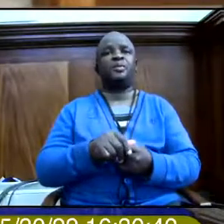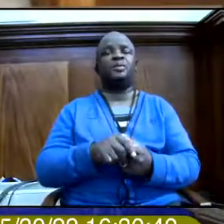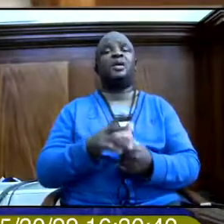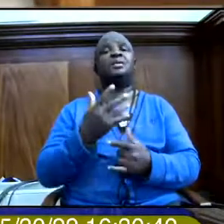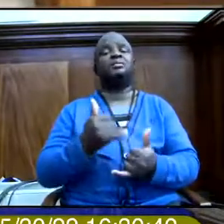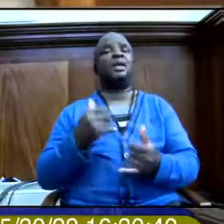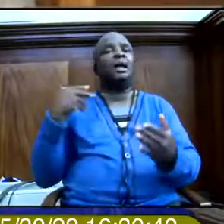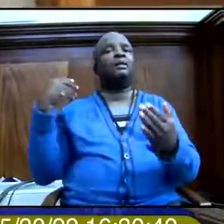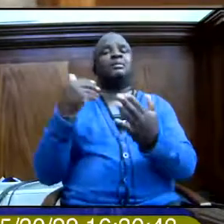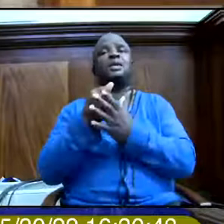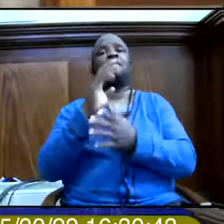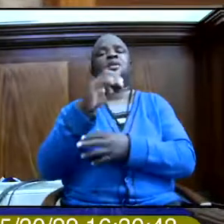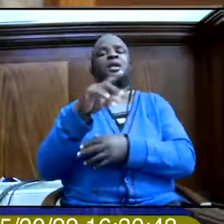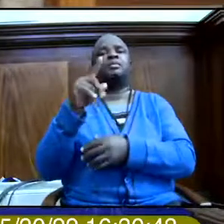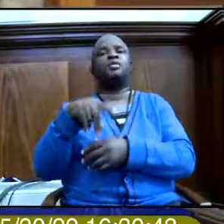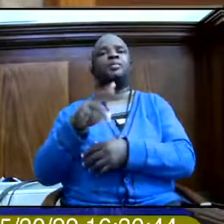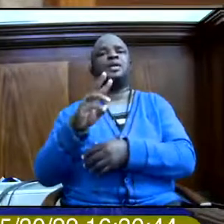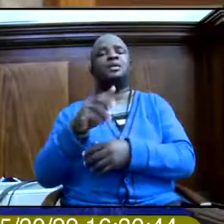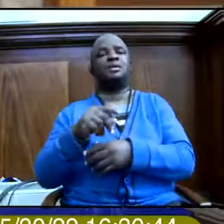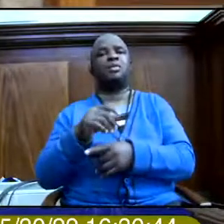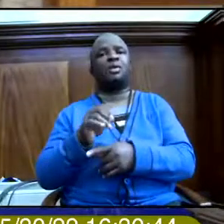epwp workers